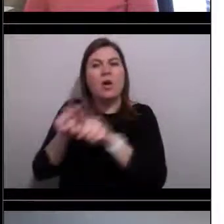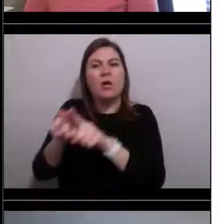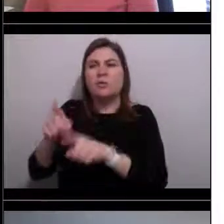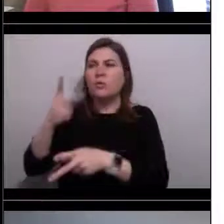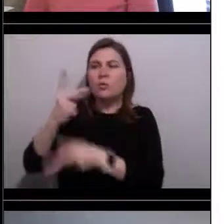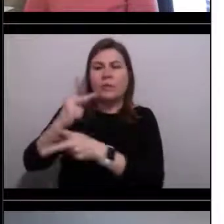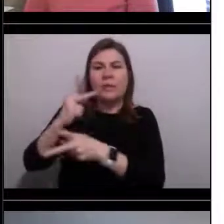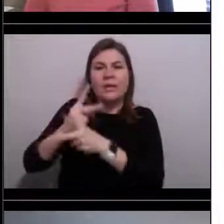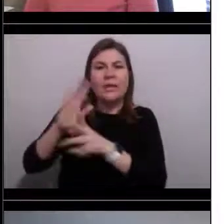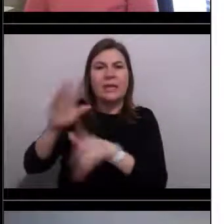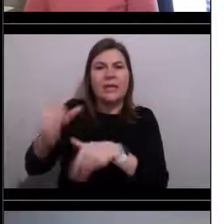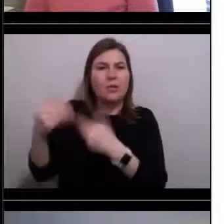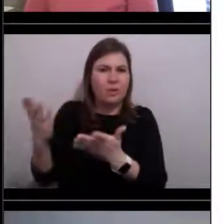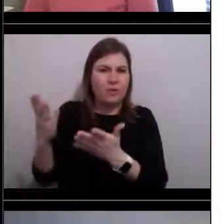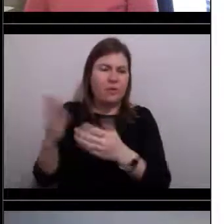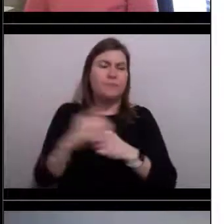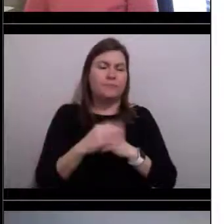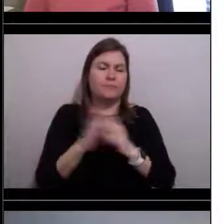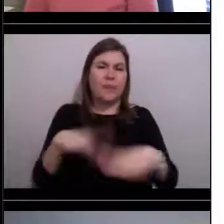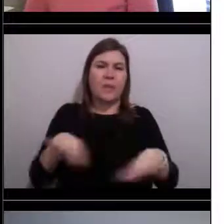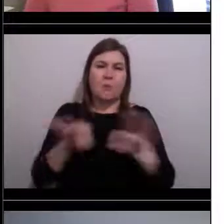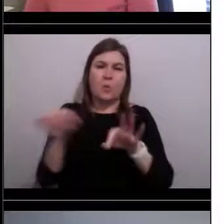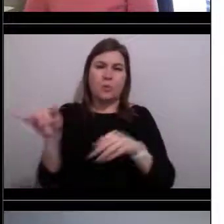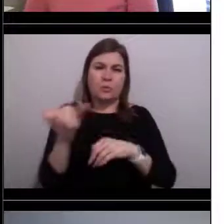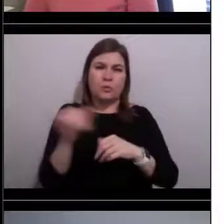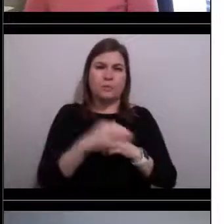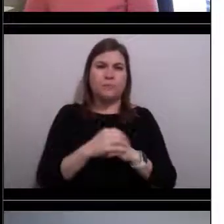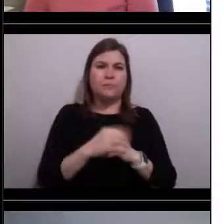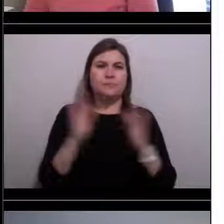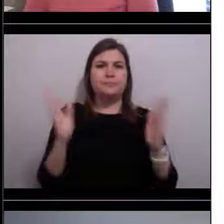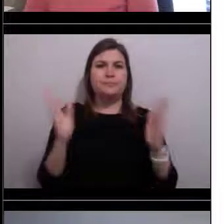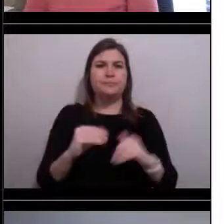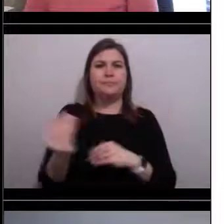factor as well. Can I have next slide, please?